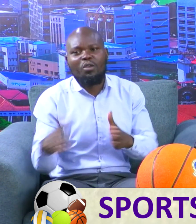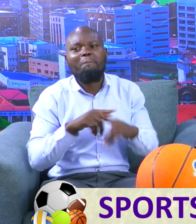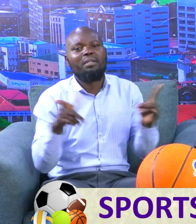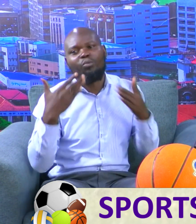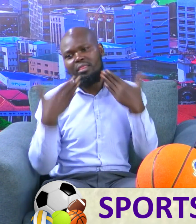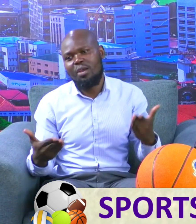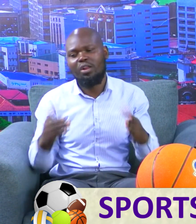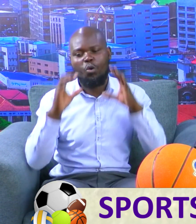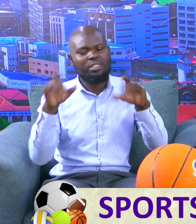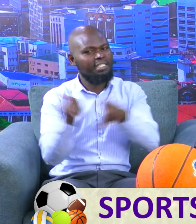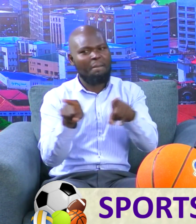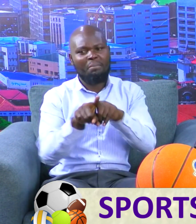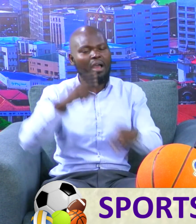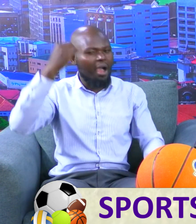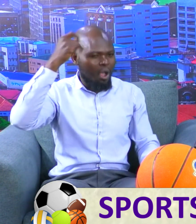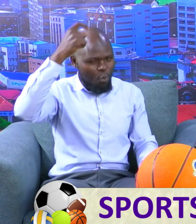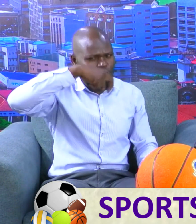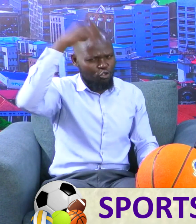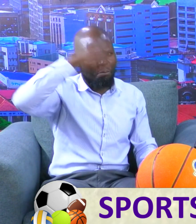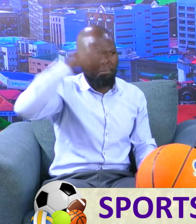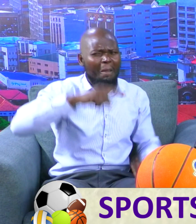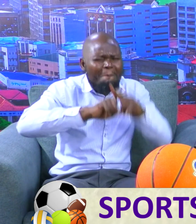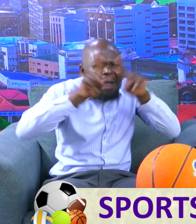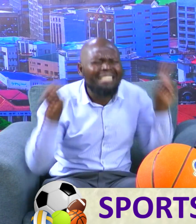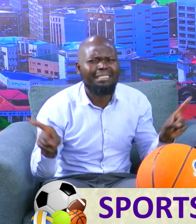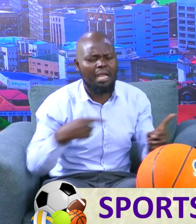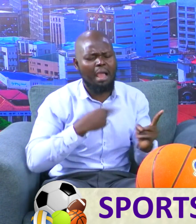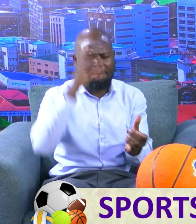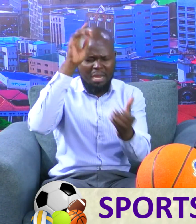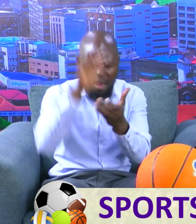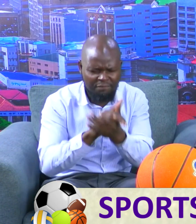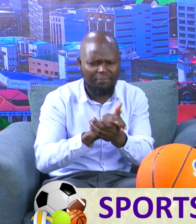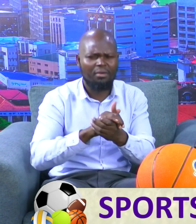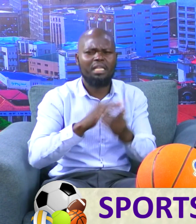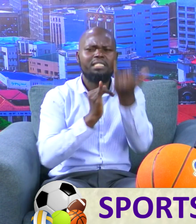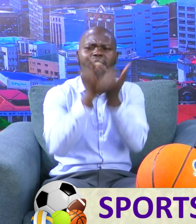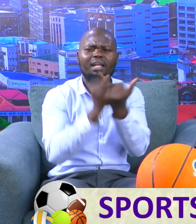to purchase new players. So he should use